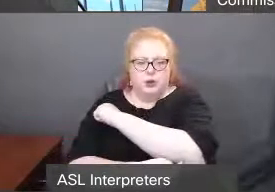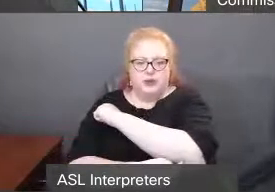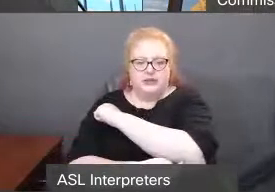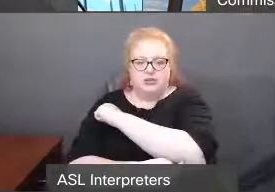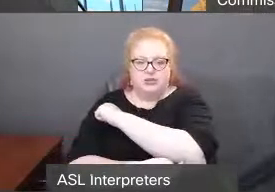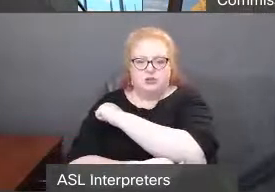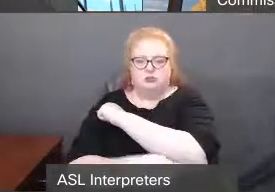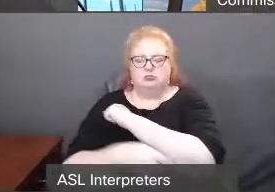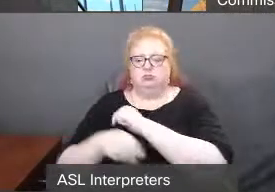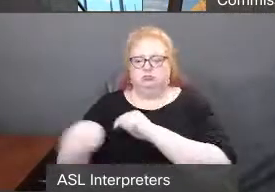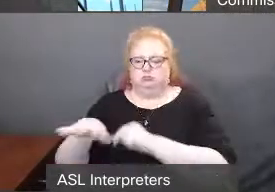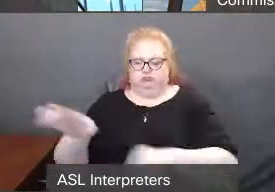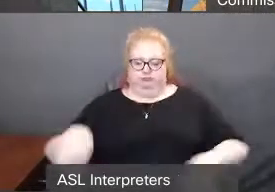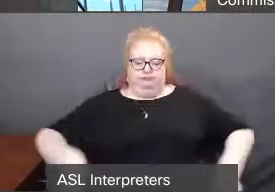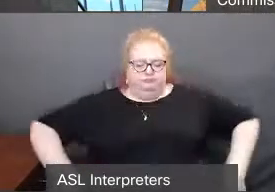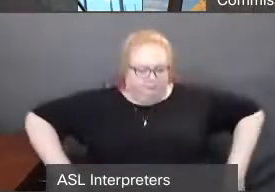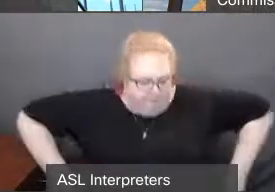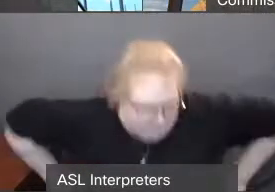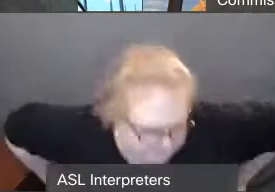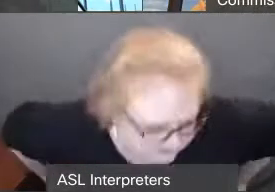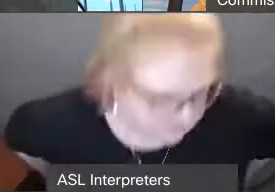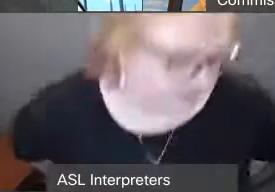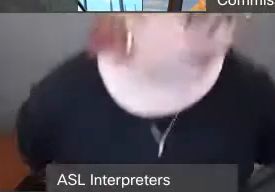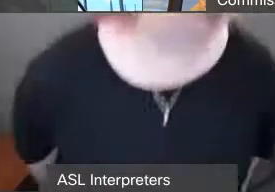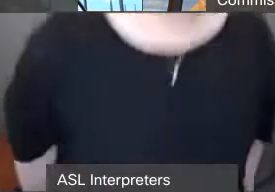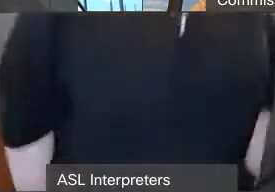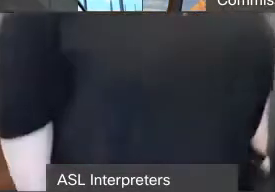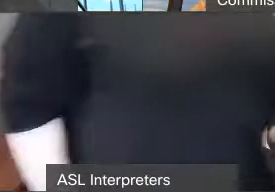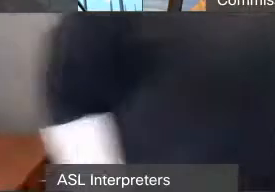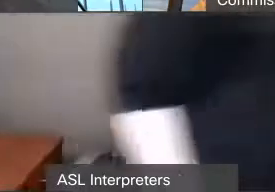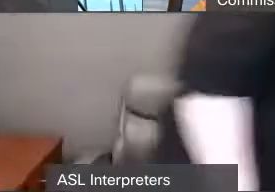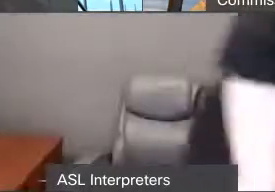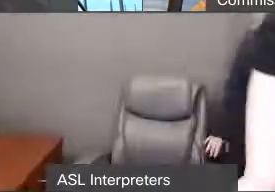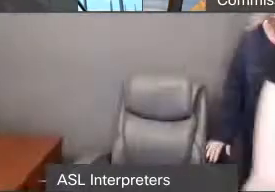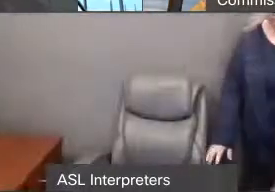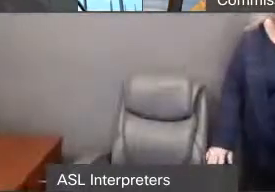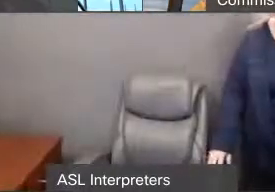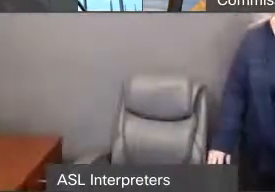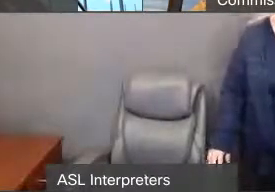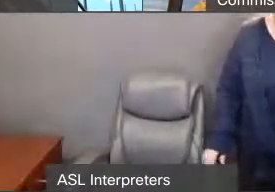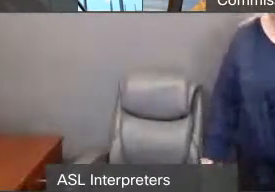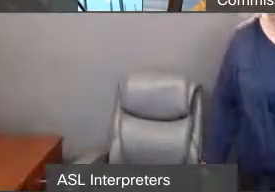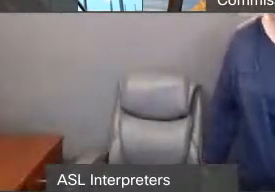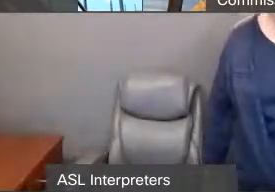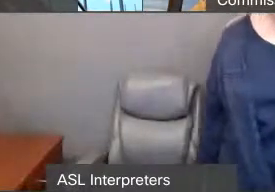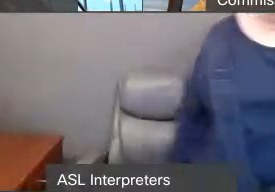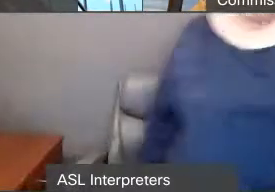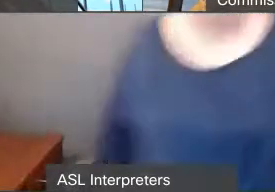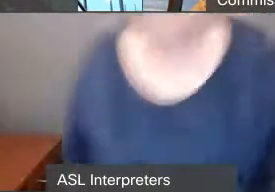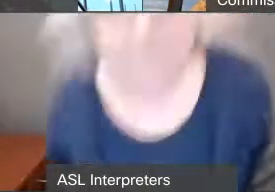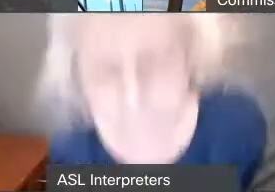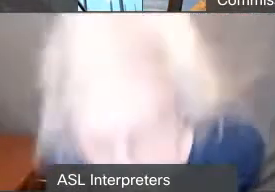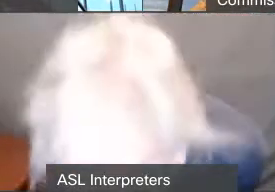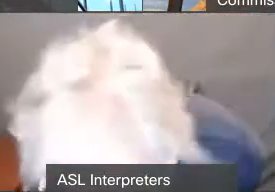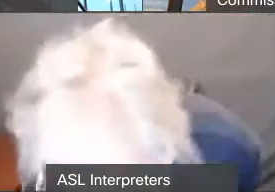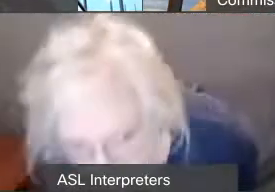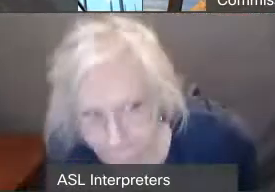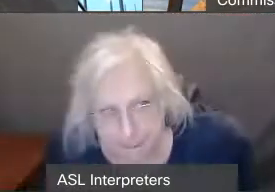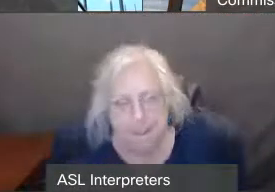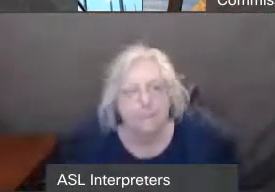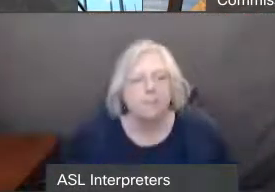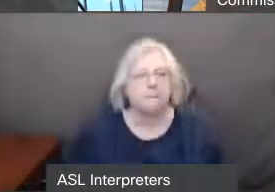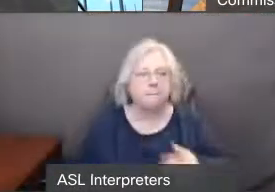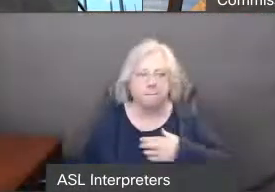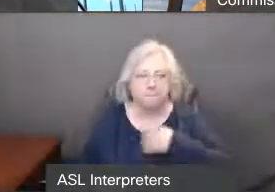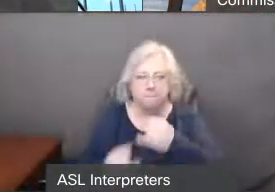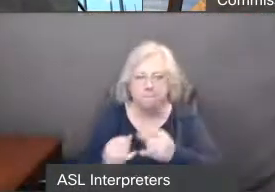Pinnacle. Okay. And then my last question is, obviously, regardless of what the proposed plan development